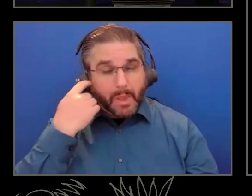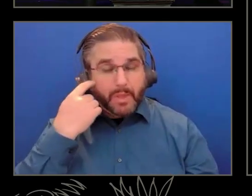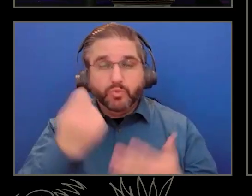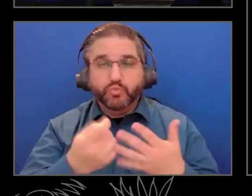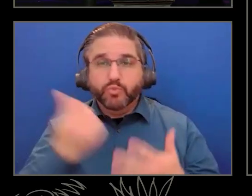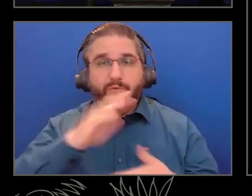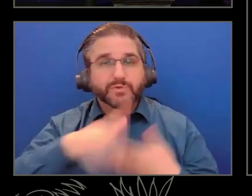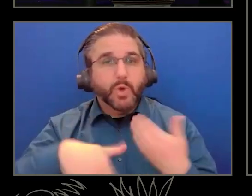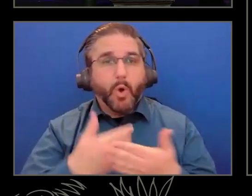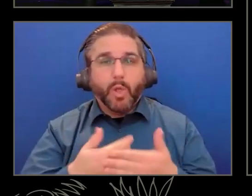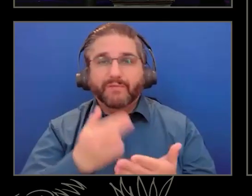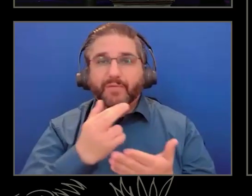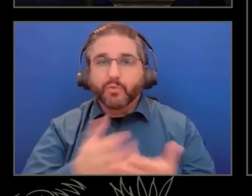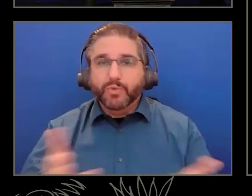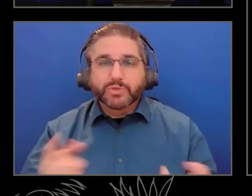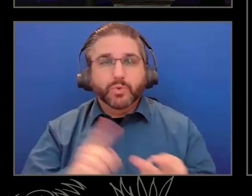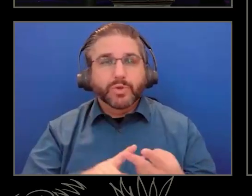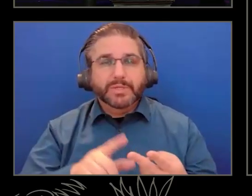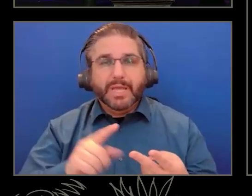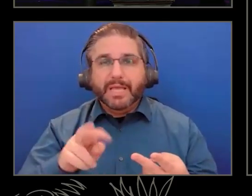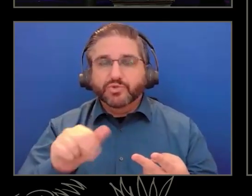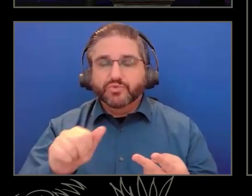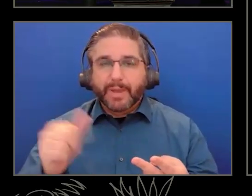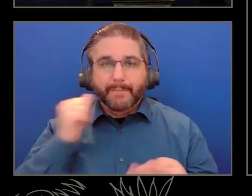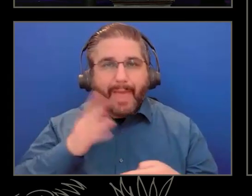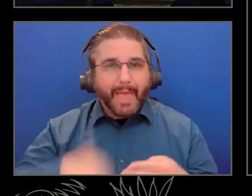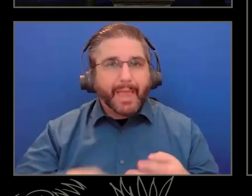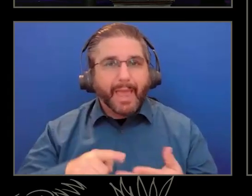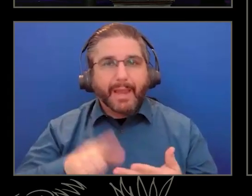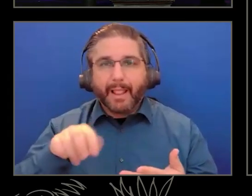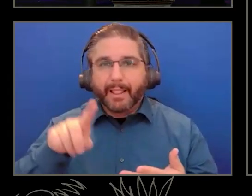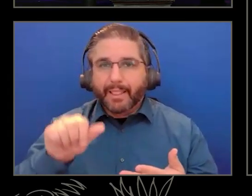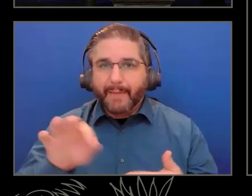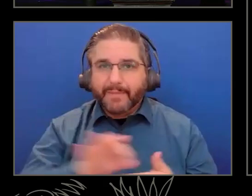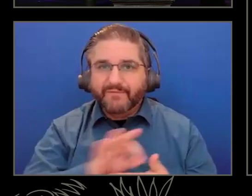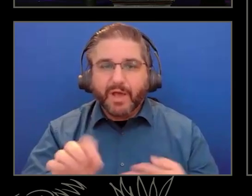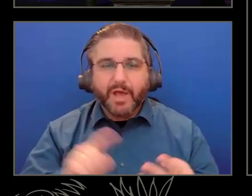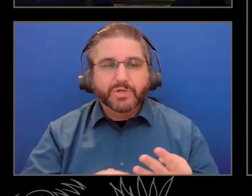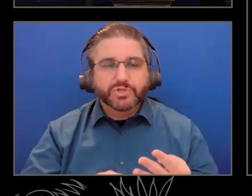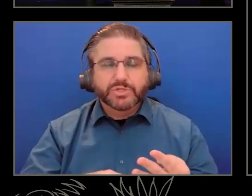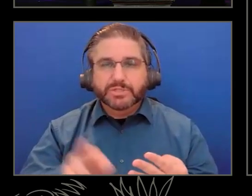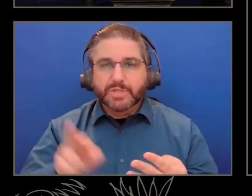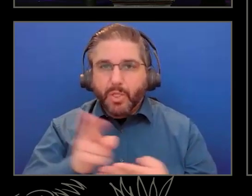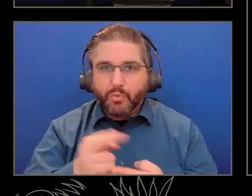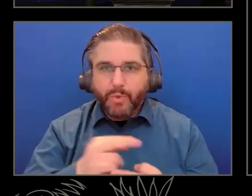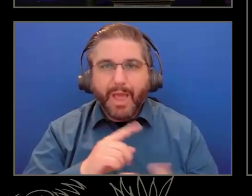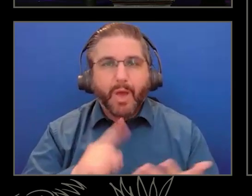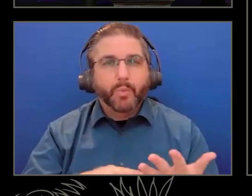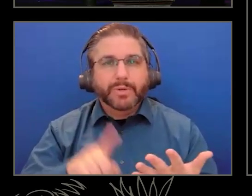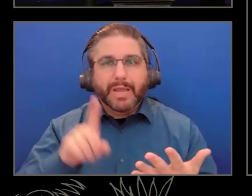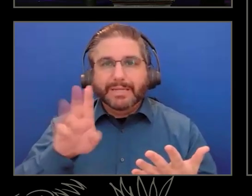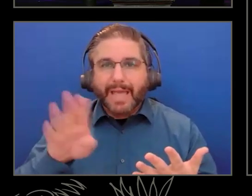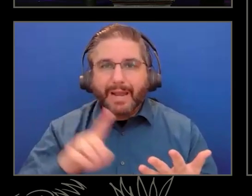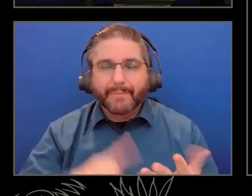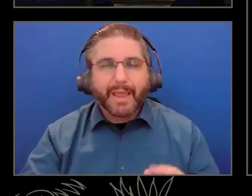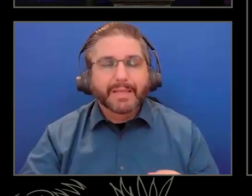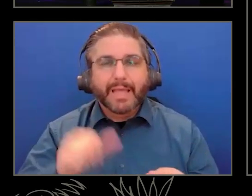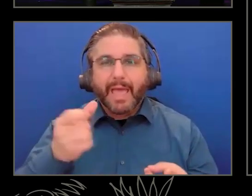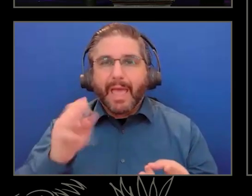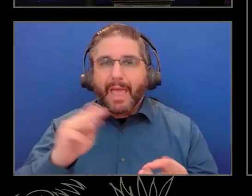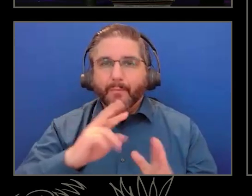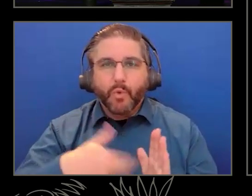the resources, the S3 bucket, the Lambda functions, and the routes, the database, the AM roles,